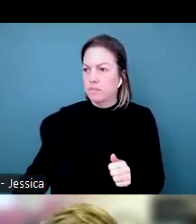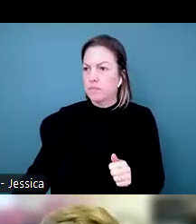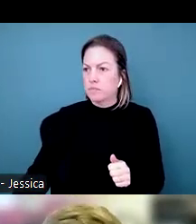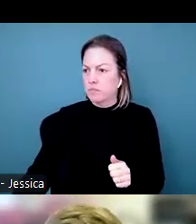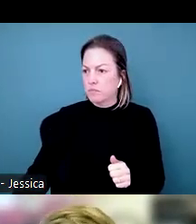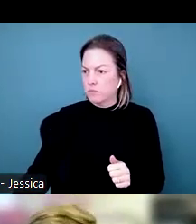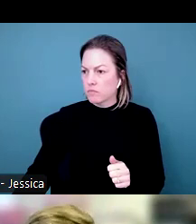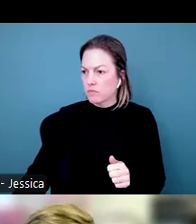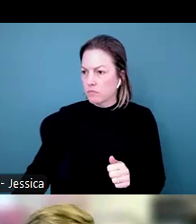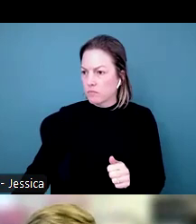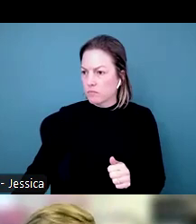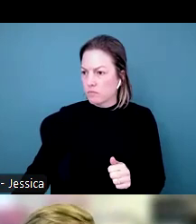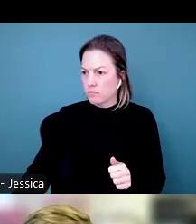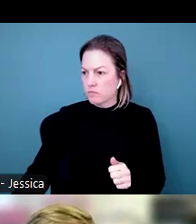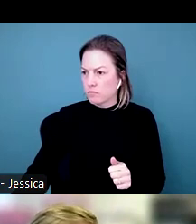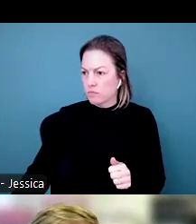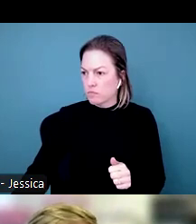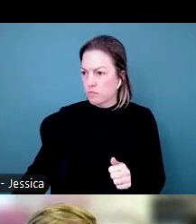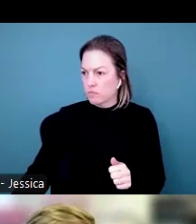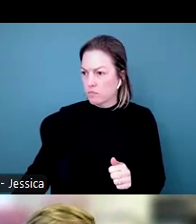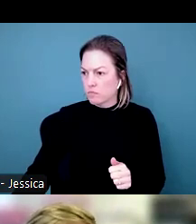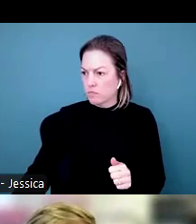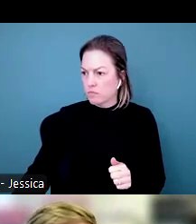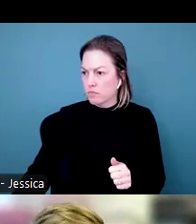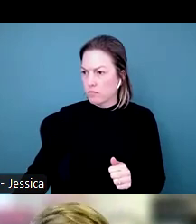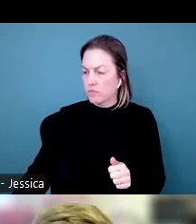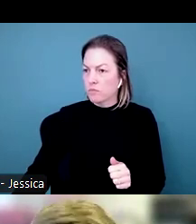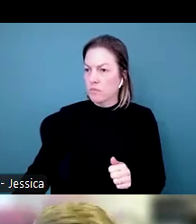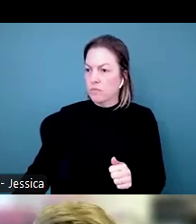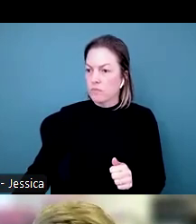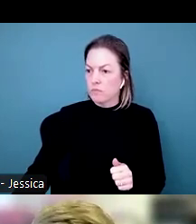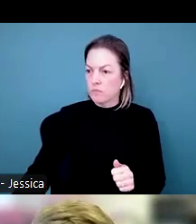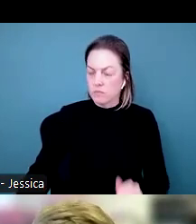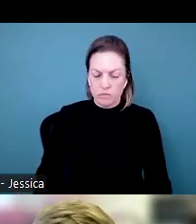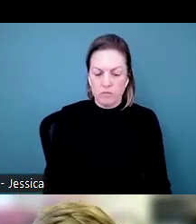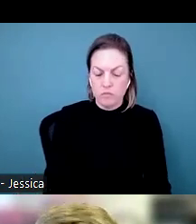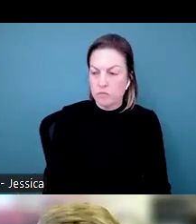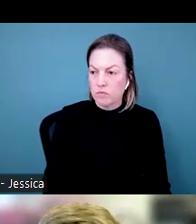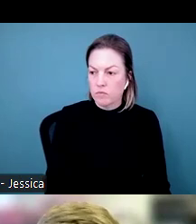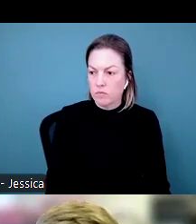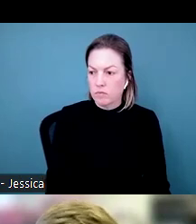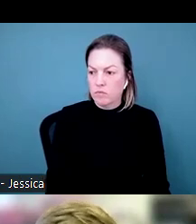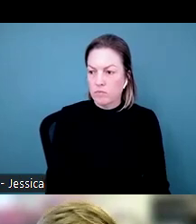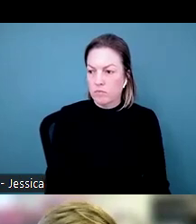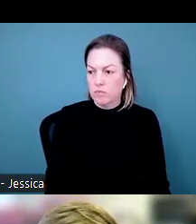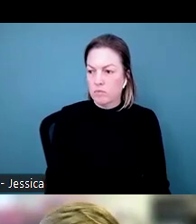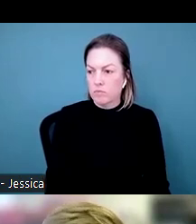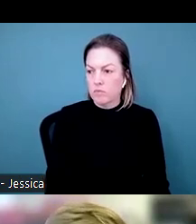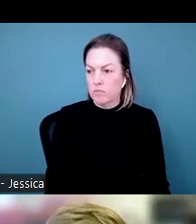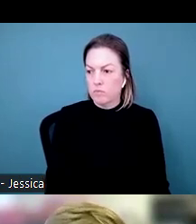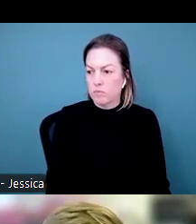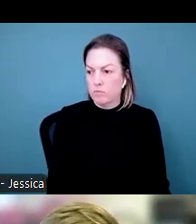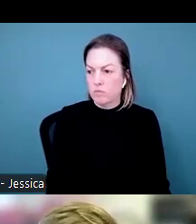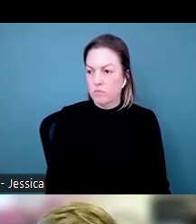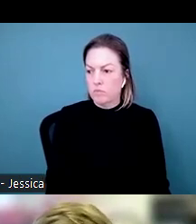we did a web-based survey of people in Northern California that were already connected to a caregiver resource center, particularly Valley